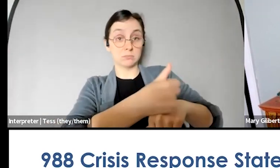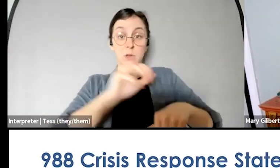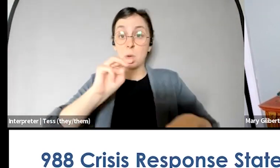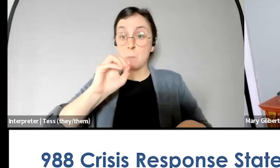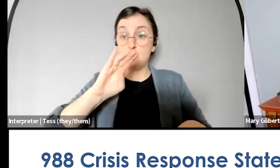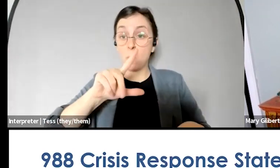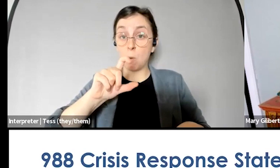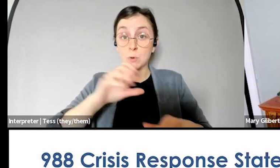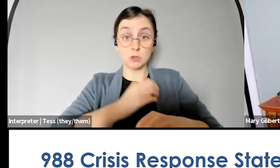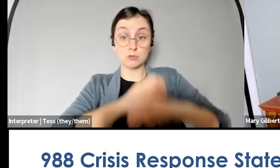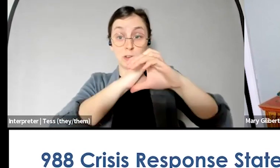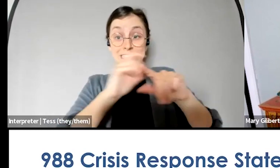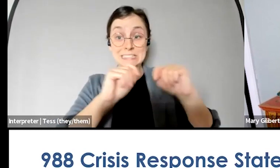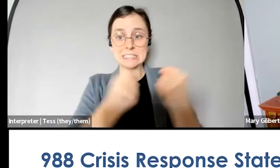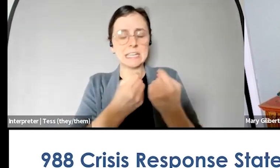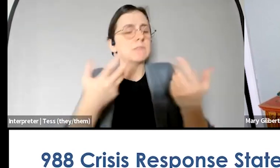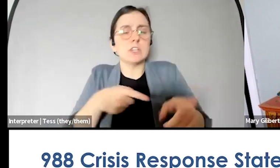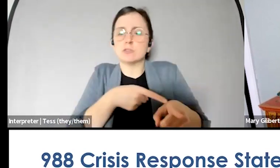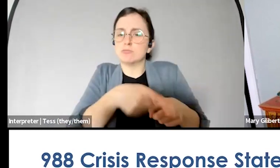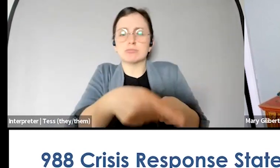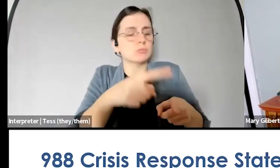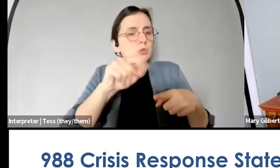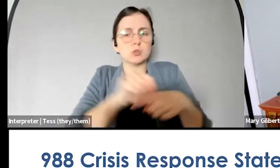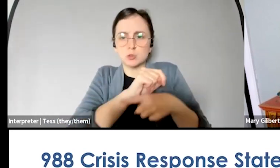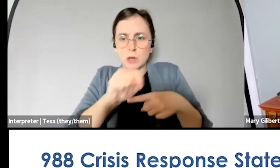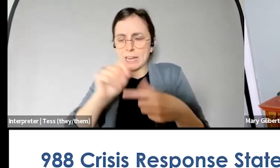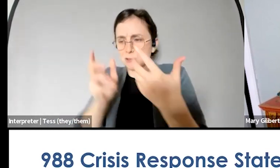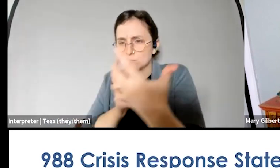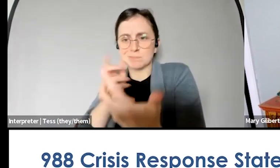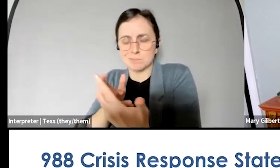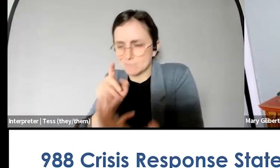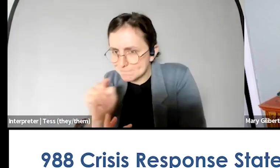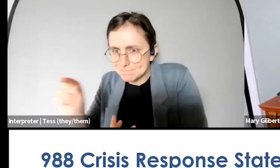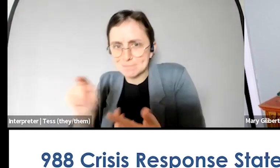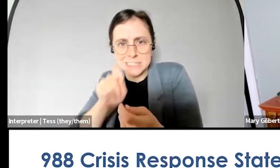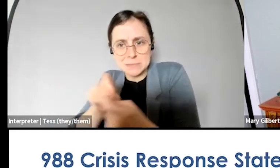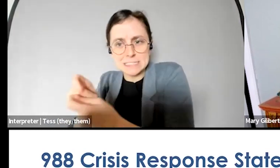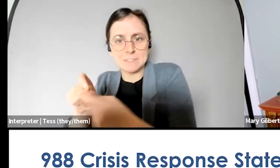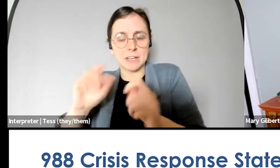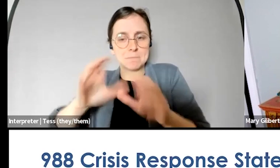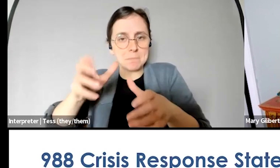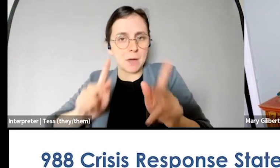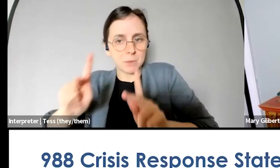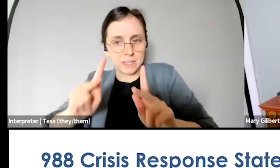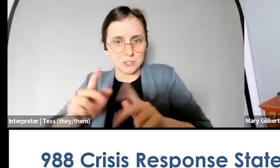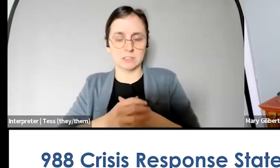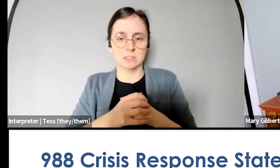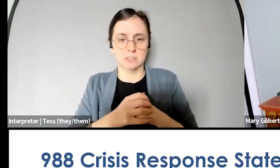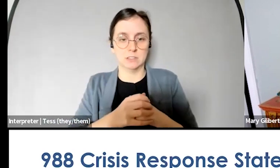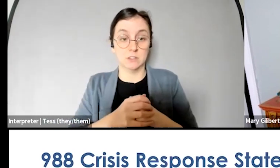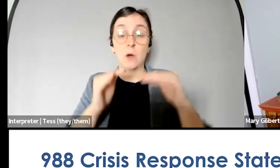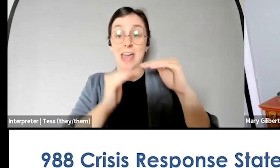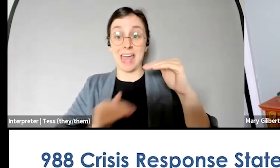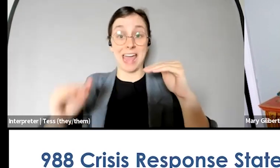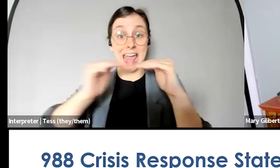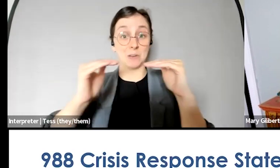are specialized to serve particular populations, and that's very important. So equity overall is